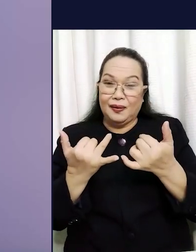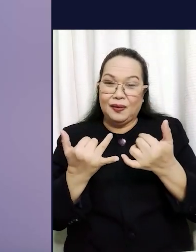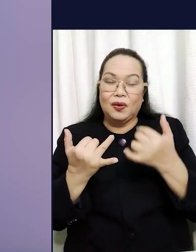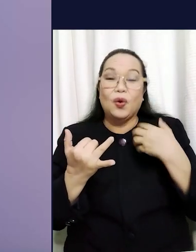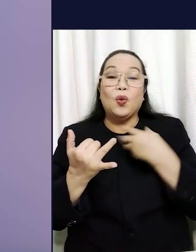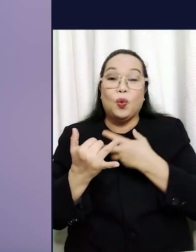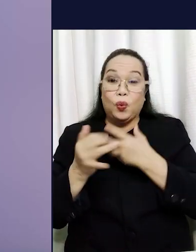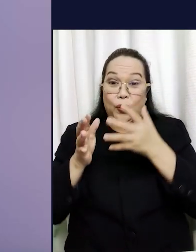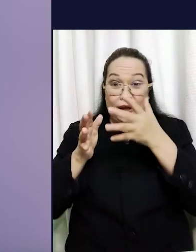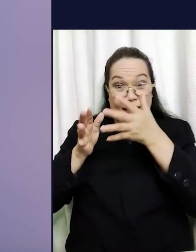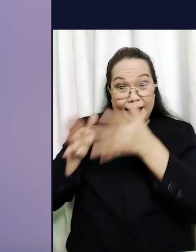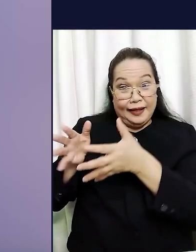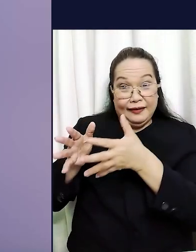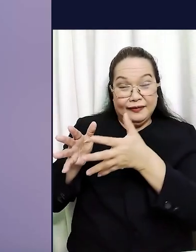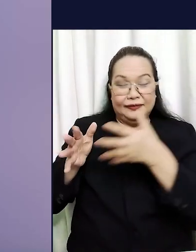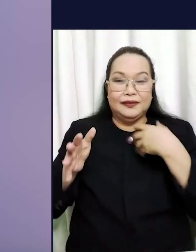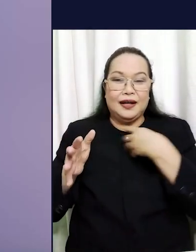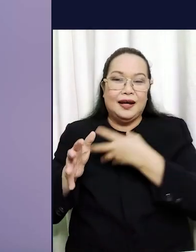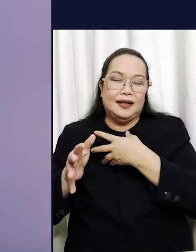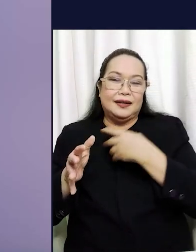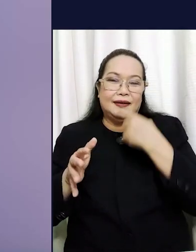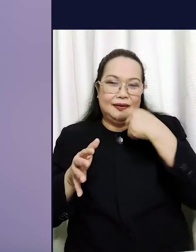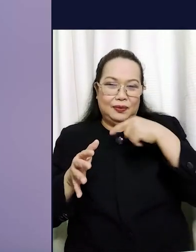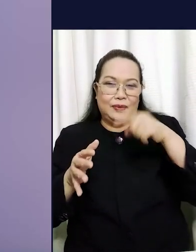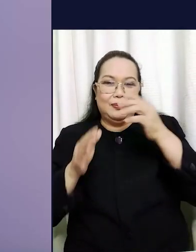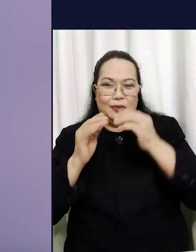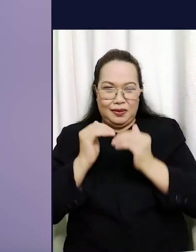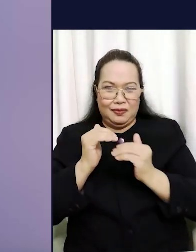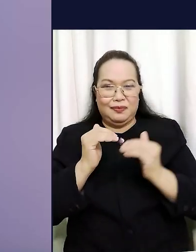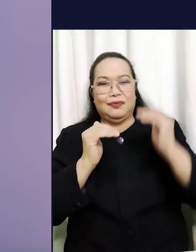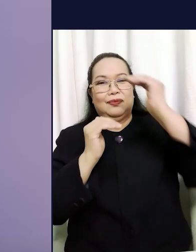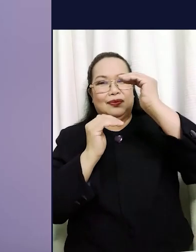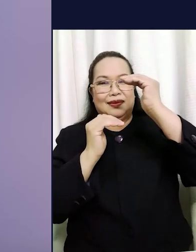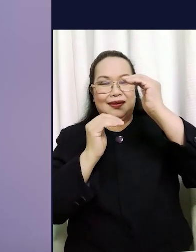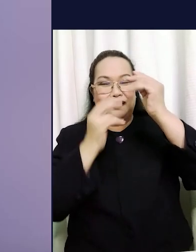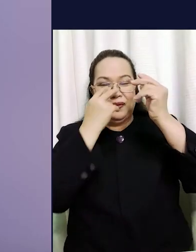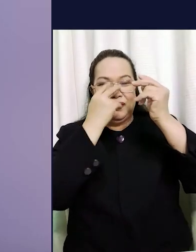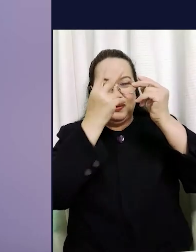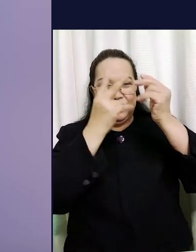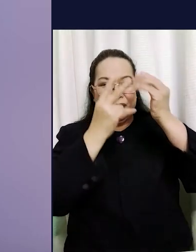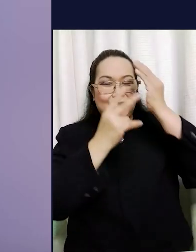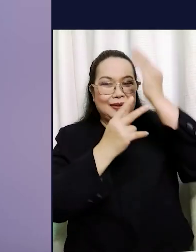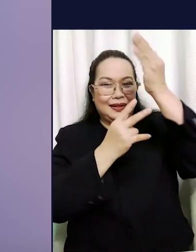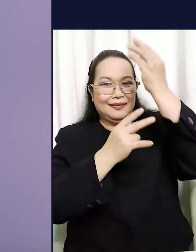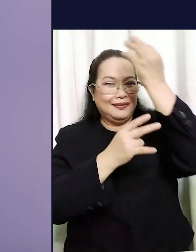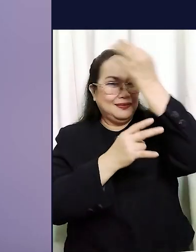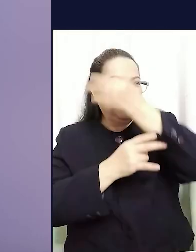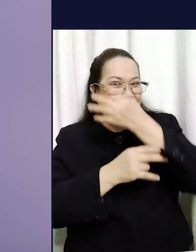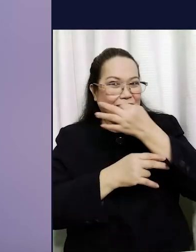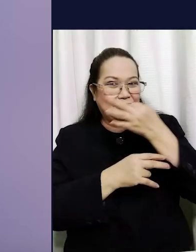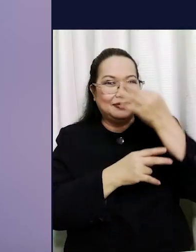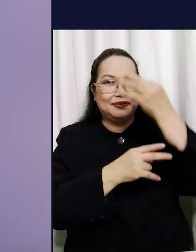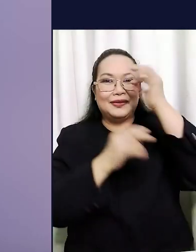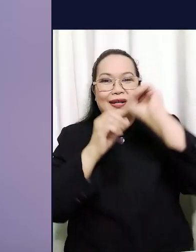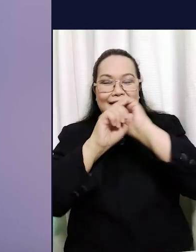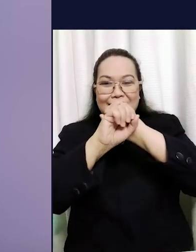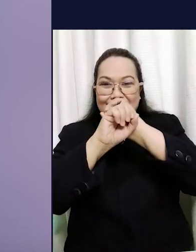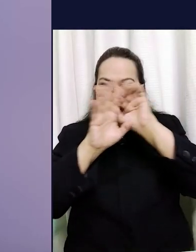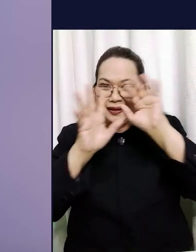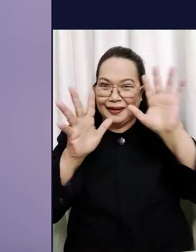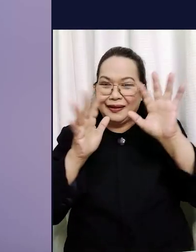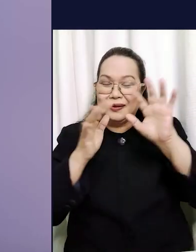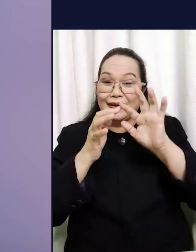dito, so we see in a mirror dimly. Medyo madilim. Madilim